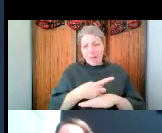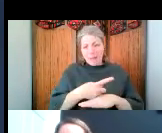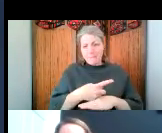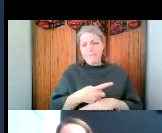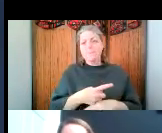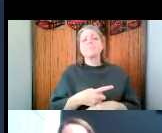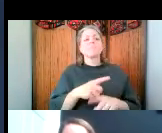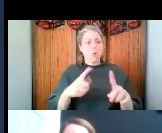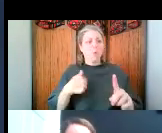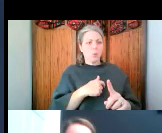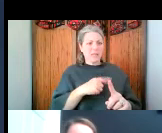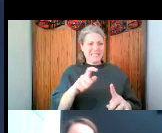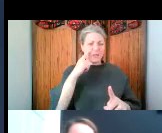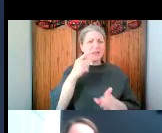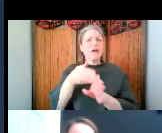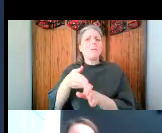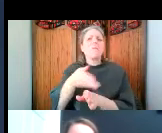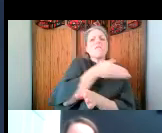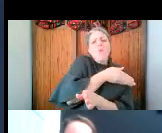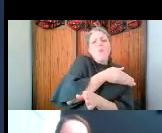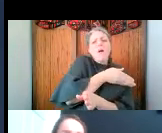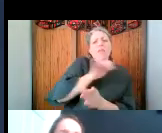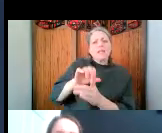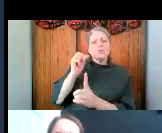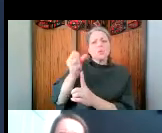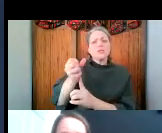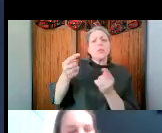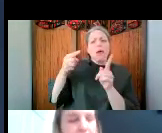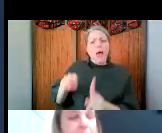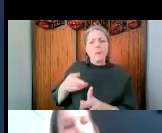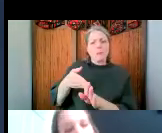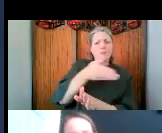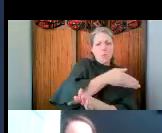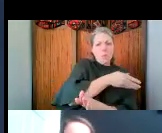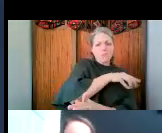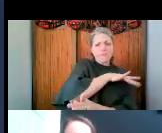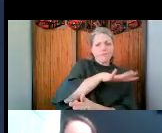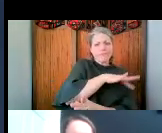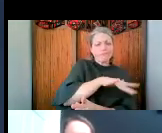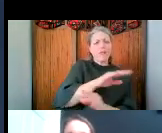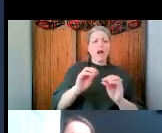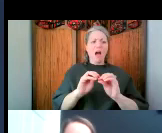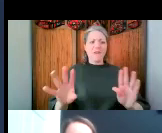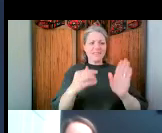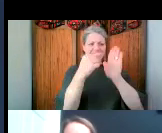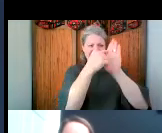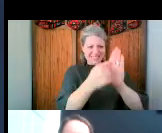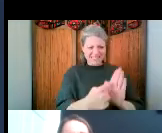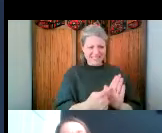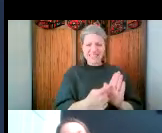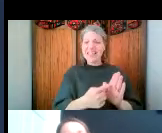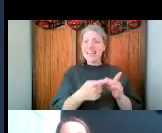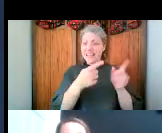about what might have happened before. So just some obvious examples or potential